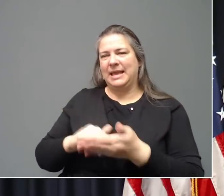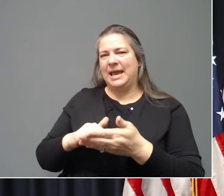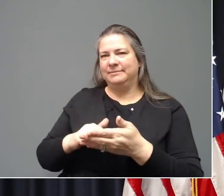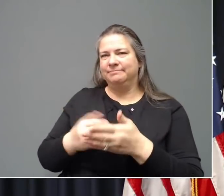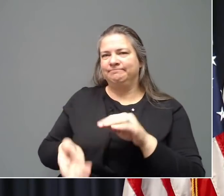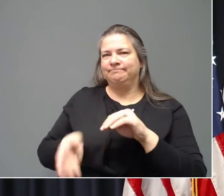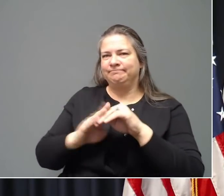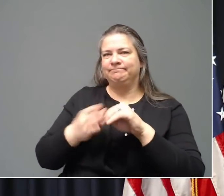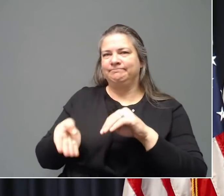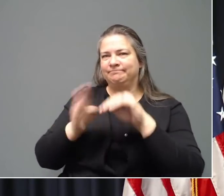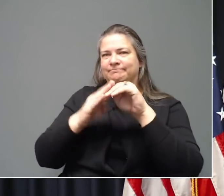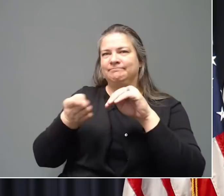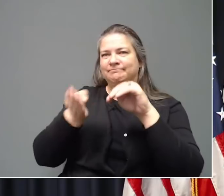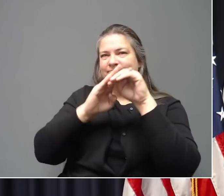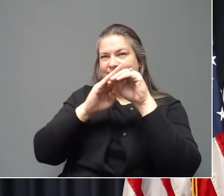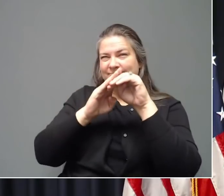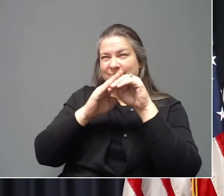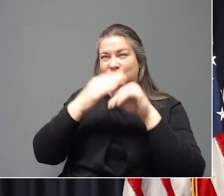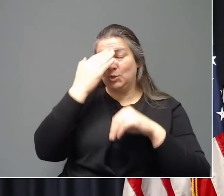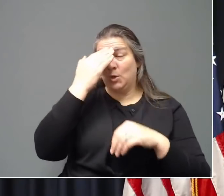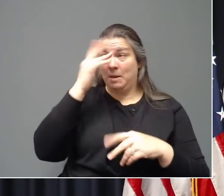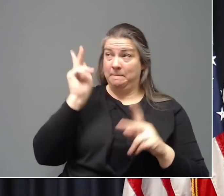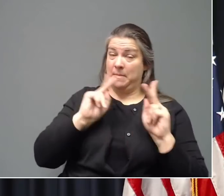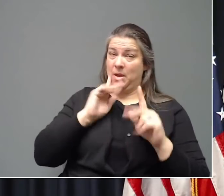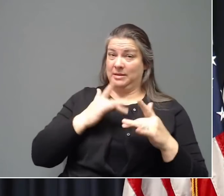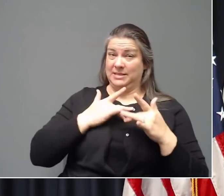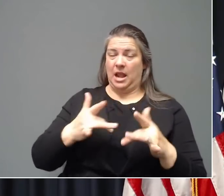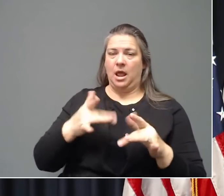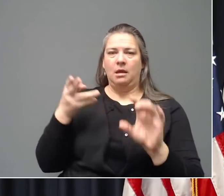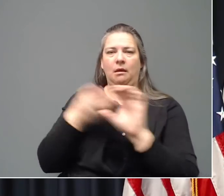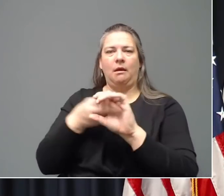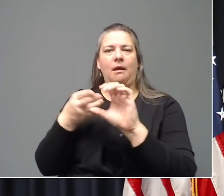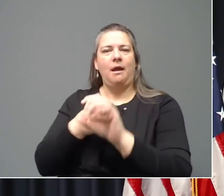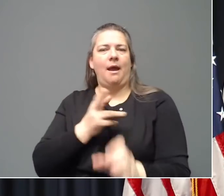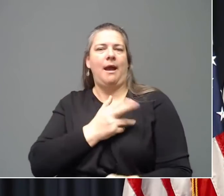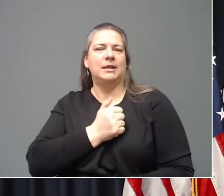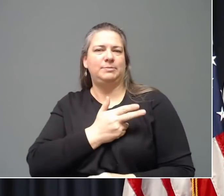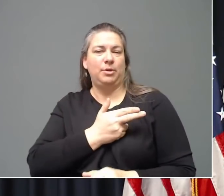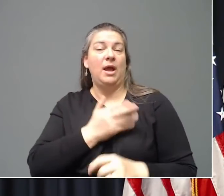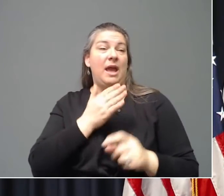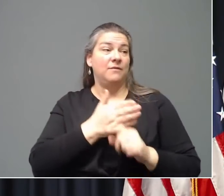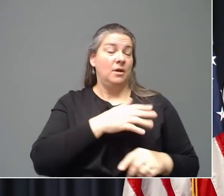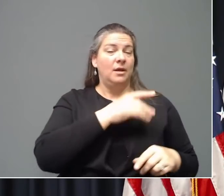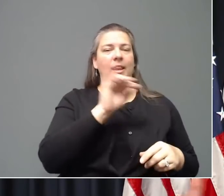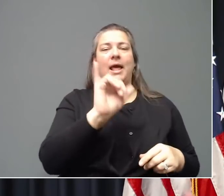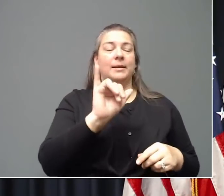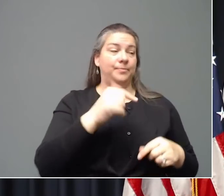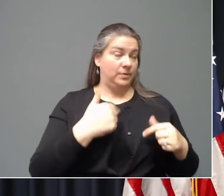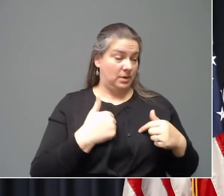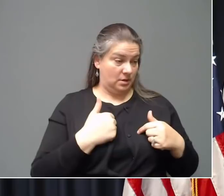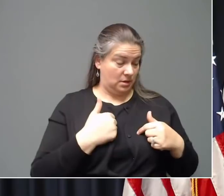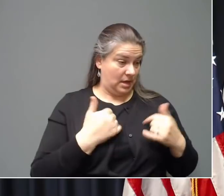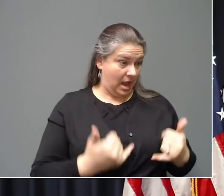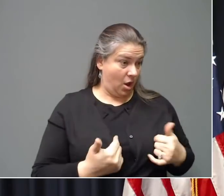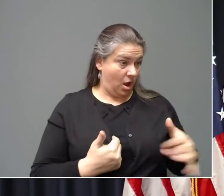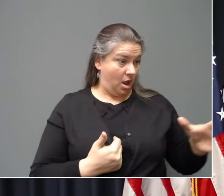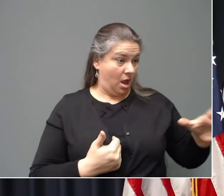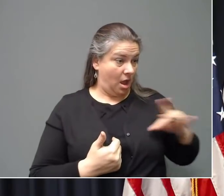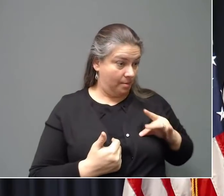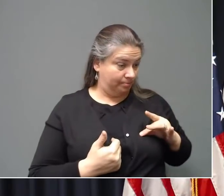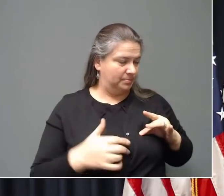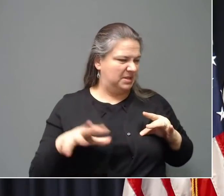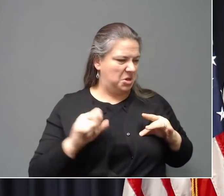follow around 2 weeks or so or more after the positivity in the new cases. So we will now see over the next few